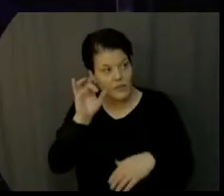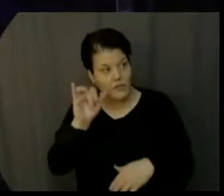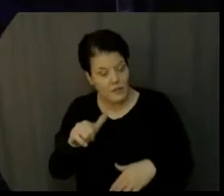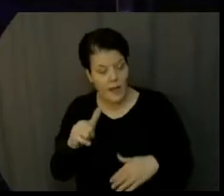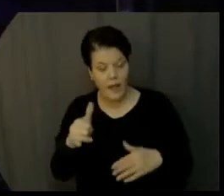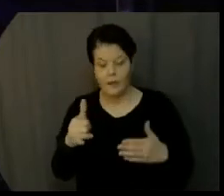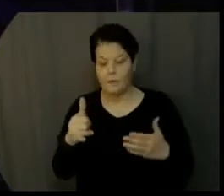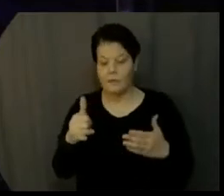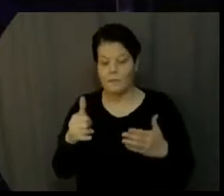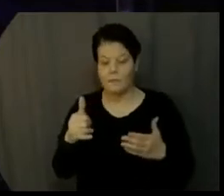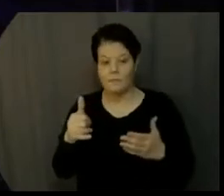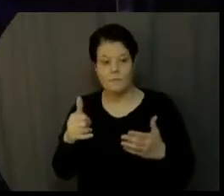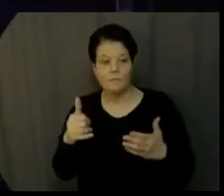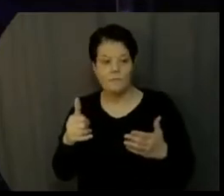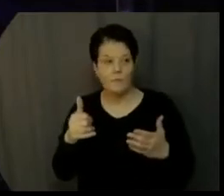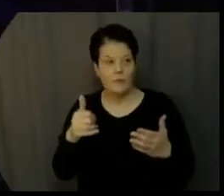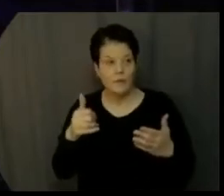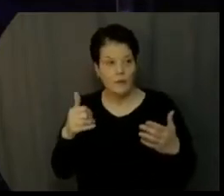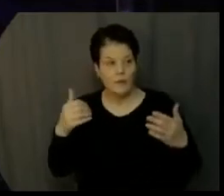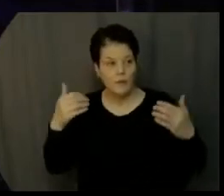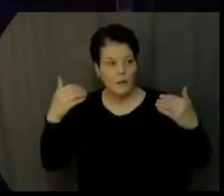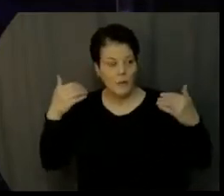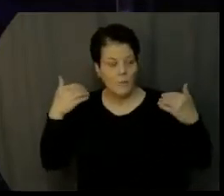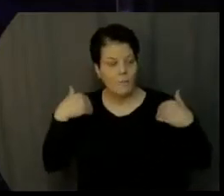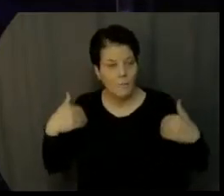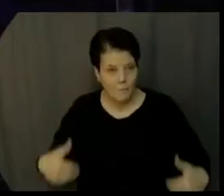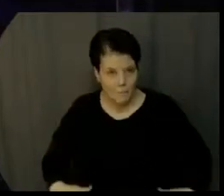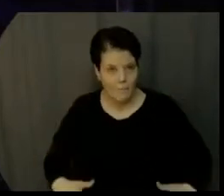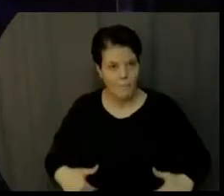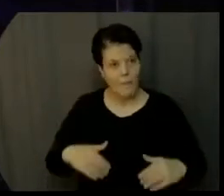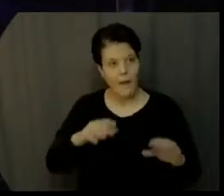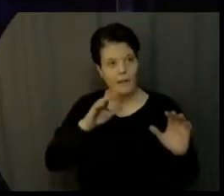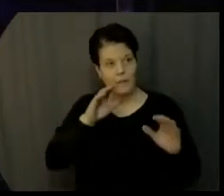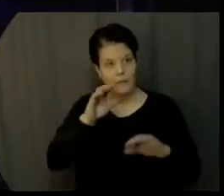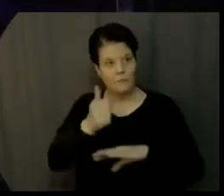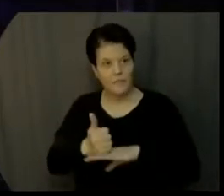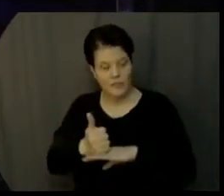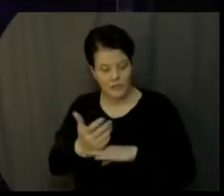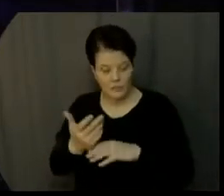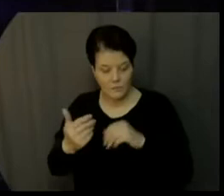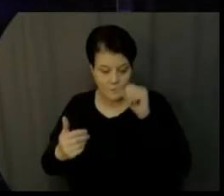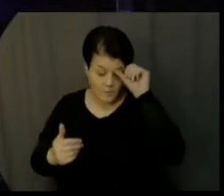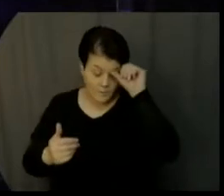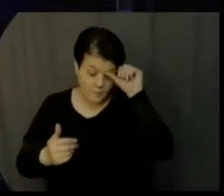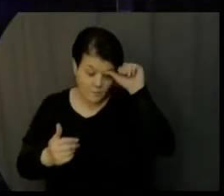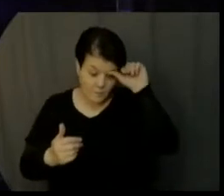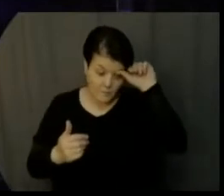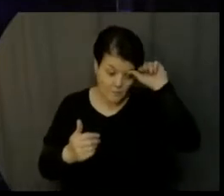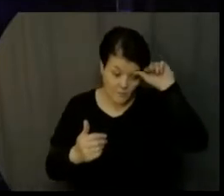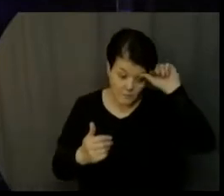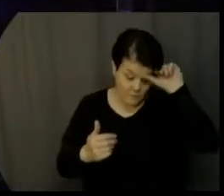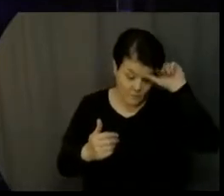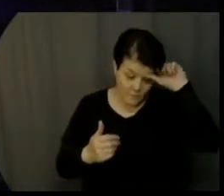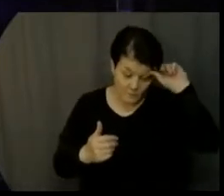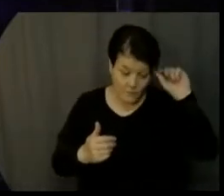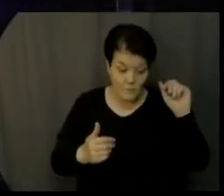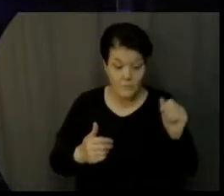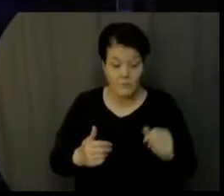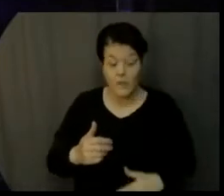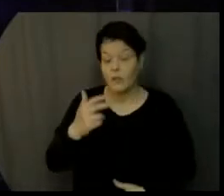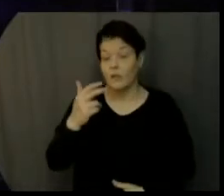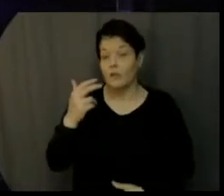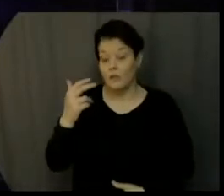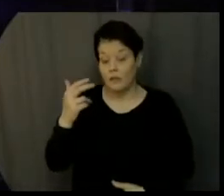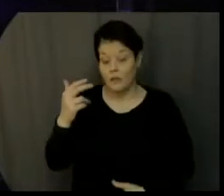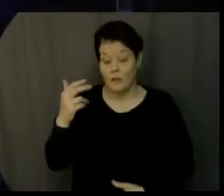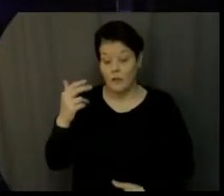Christian can receive the grace of God. And I'll talk about three things. Postures when it comes to, and we're